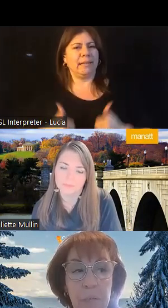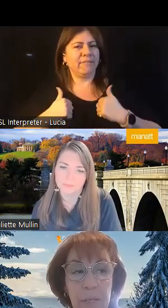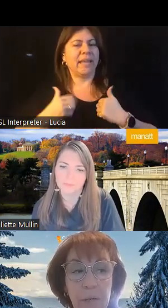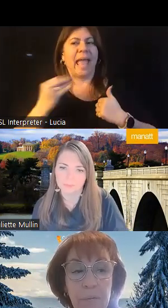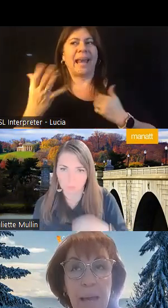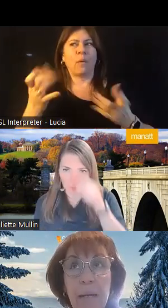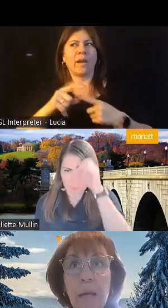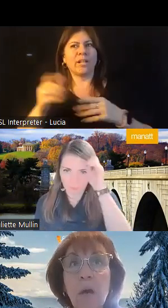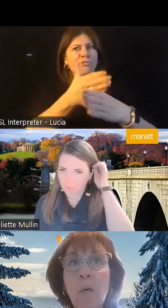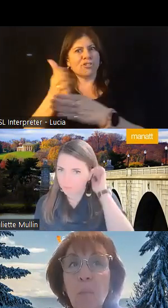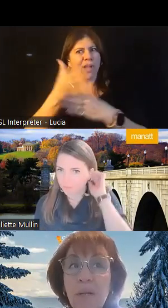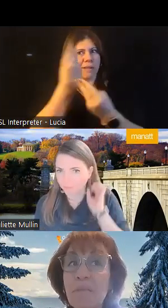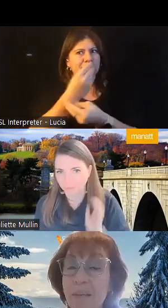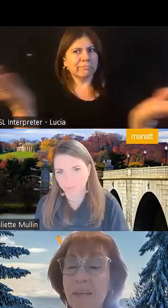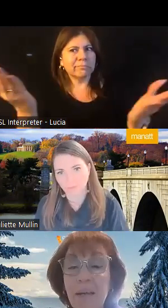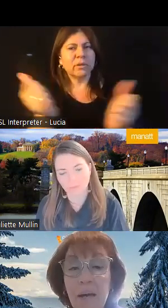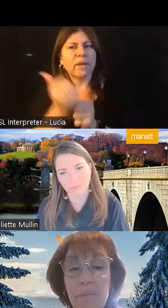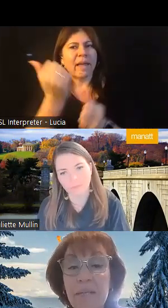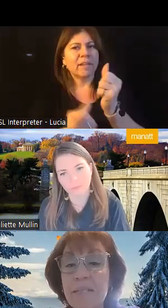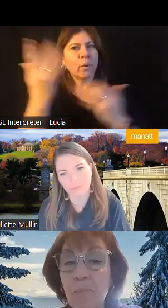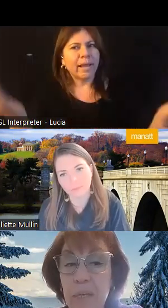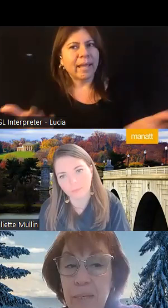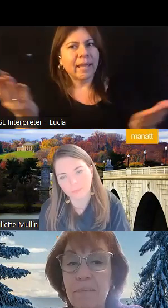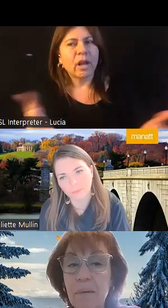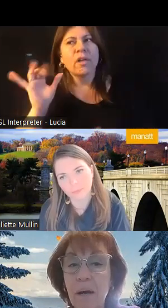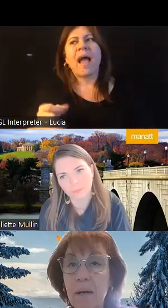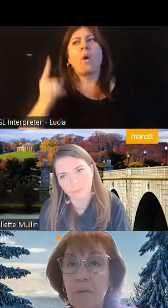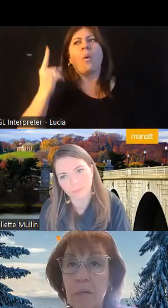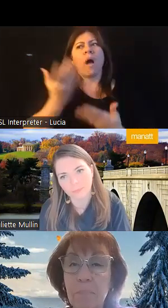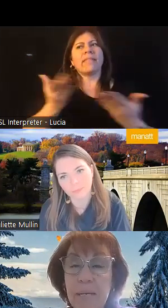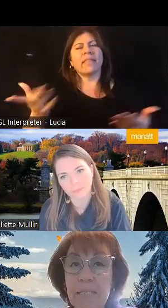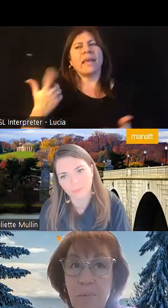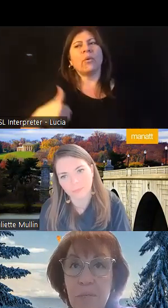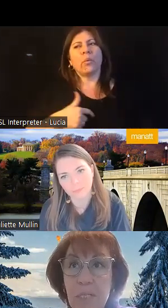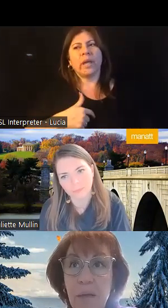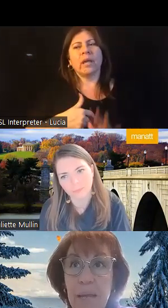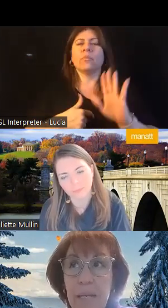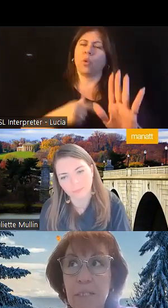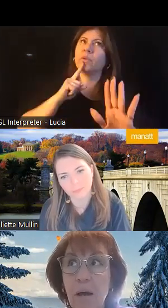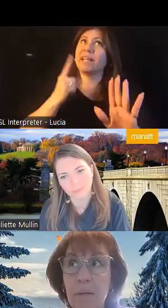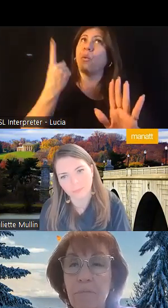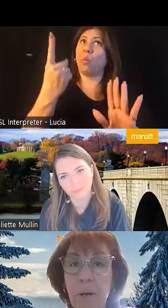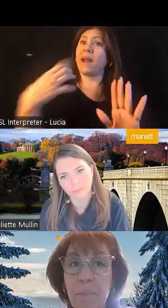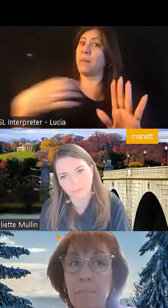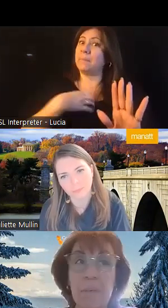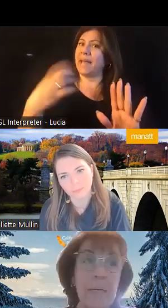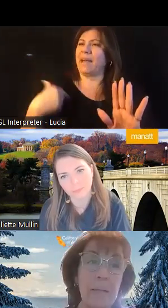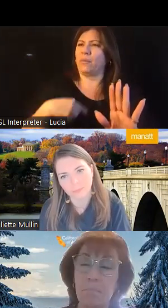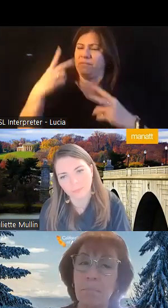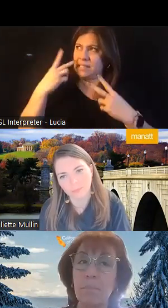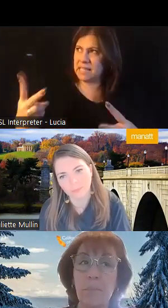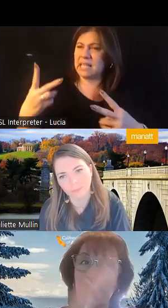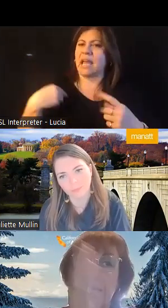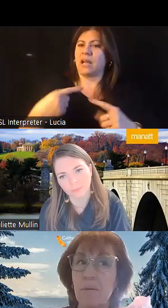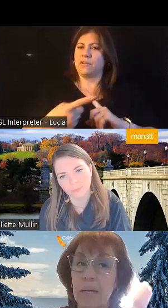with everyone here that one of the things that or the complaints that we saw that has gone from